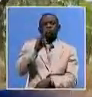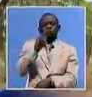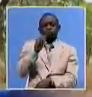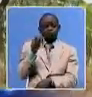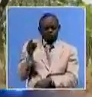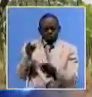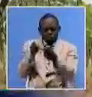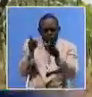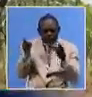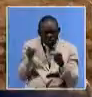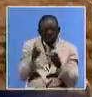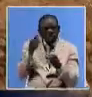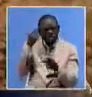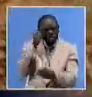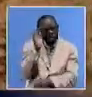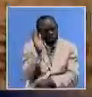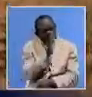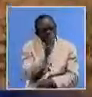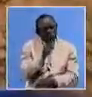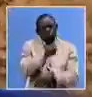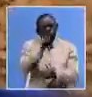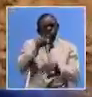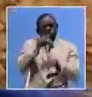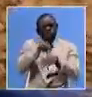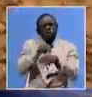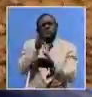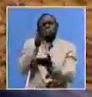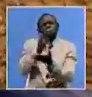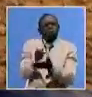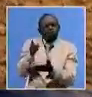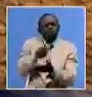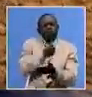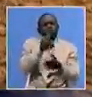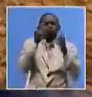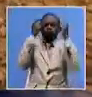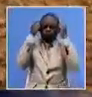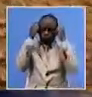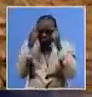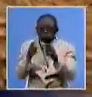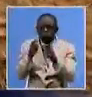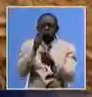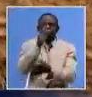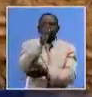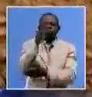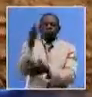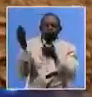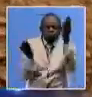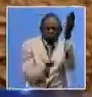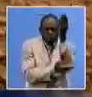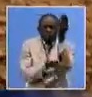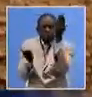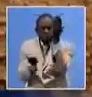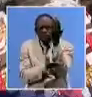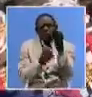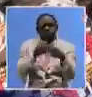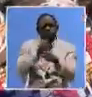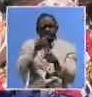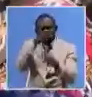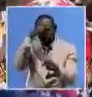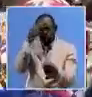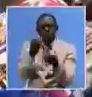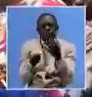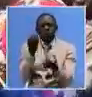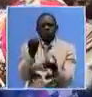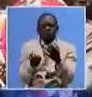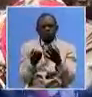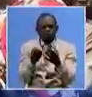space and national park. Green Economy and Environment Minister Collins Nzovu is not happy and has issued a warning. We need